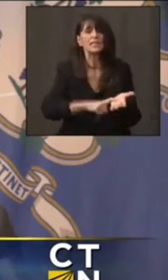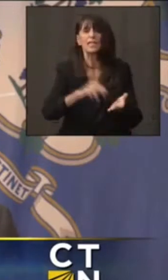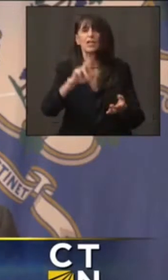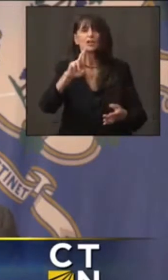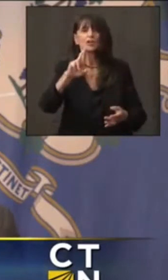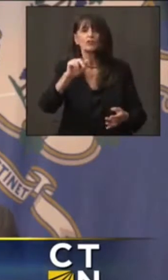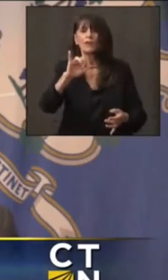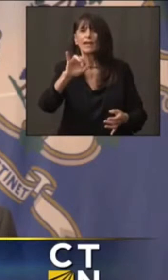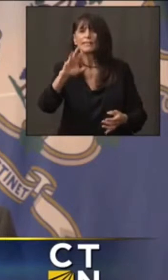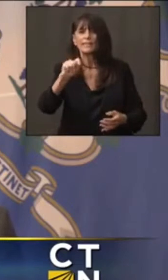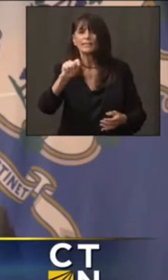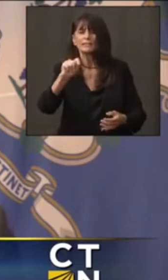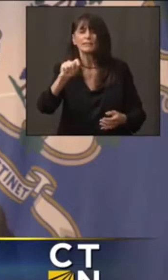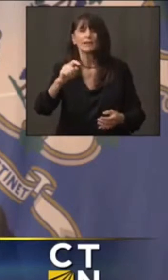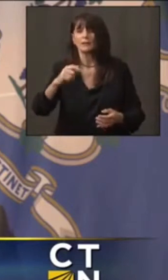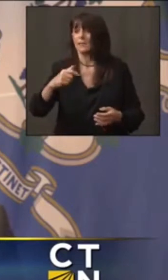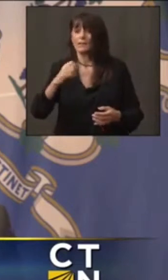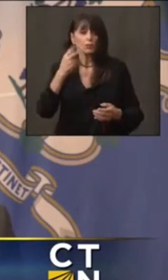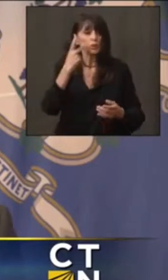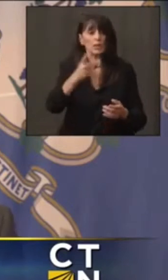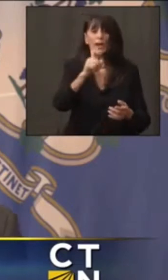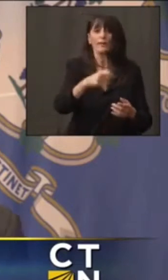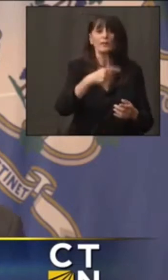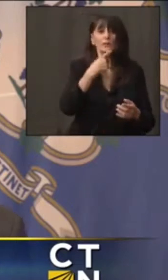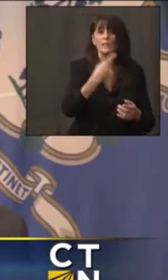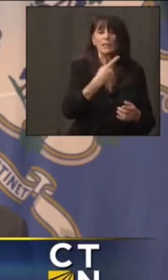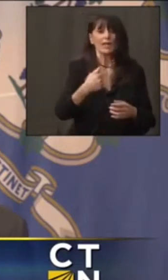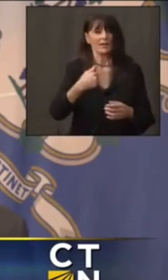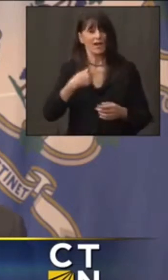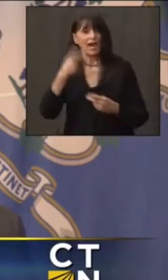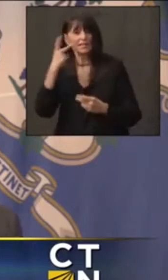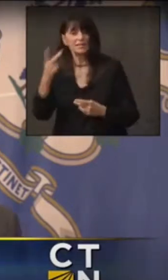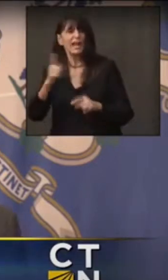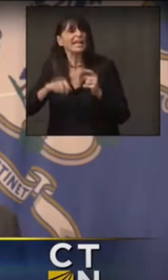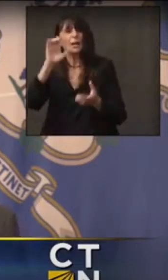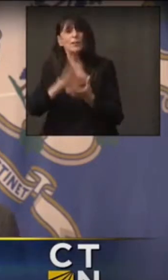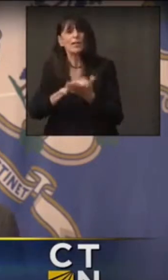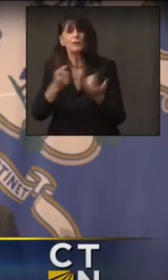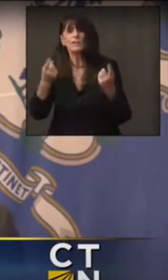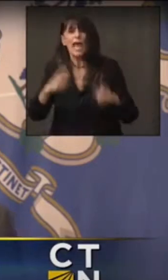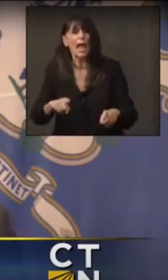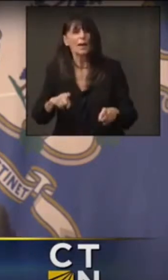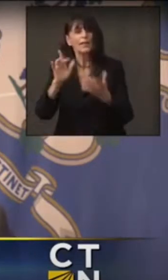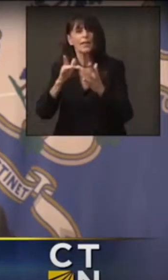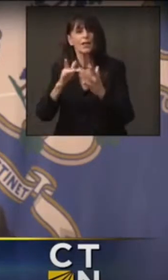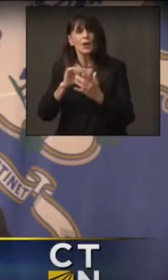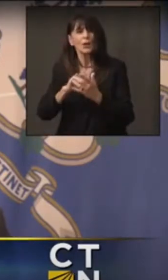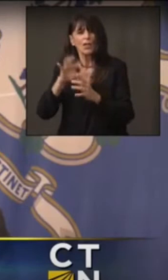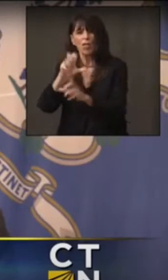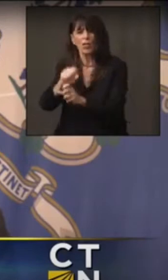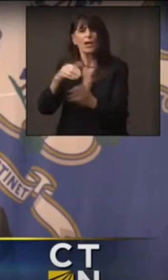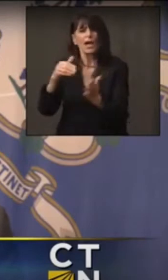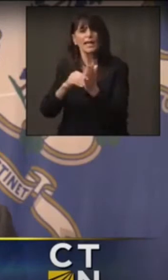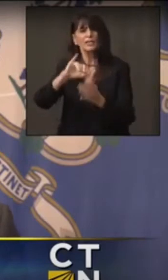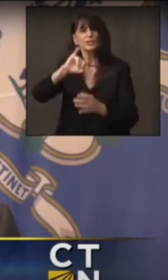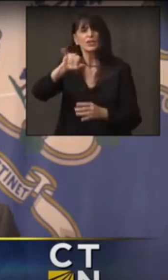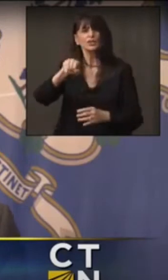company. I should do that as governor. I cannot believe what was going on online with the attacks on Johanna